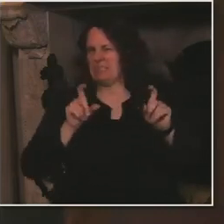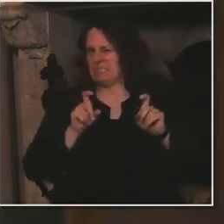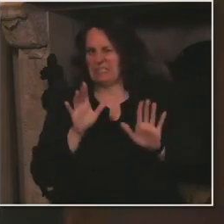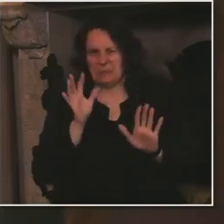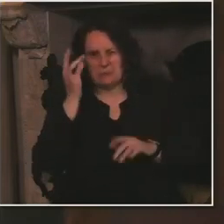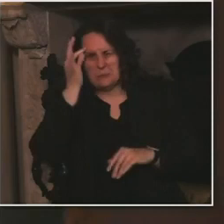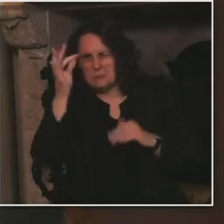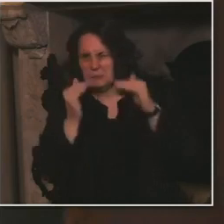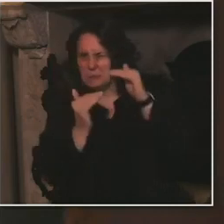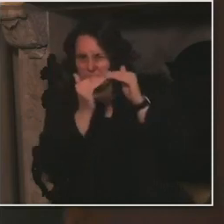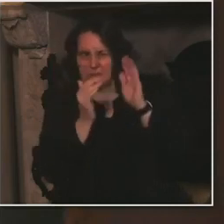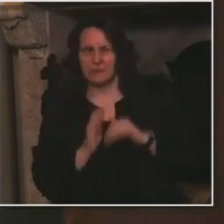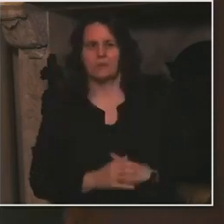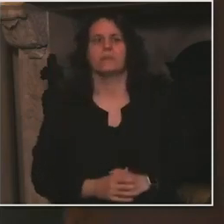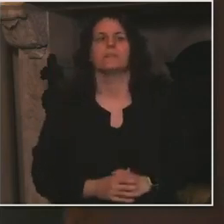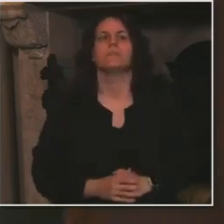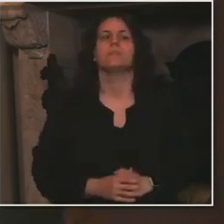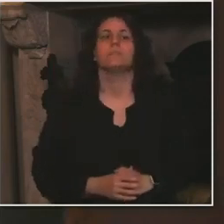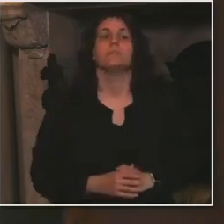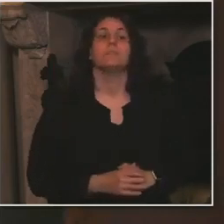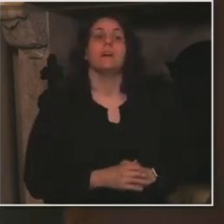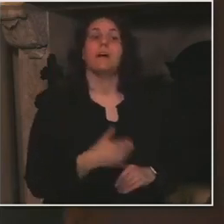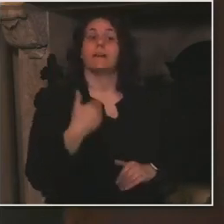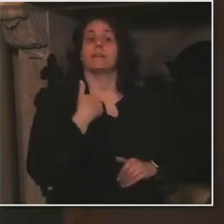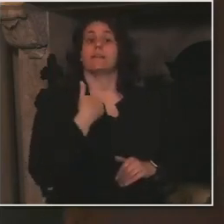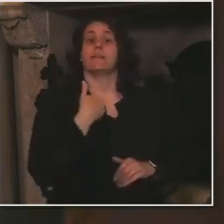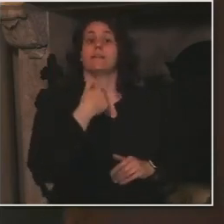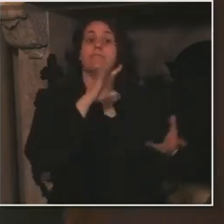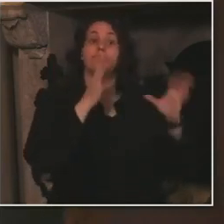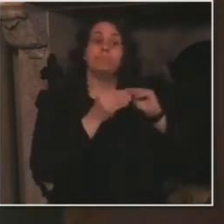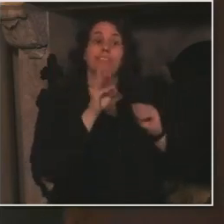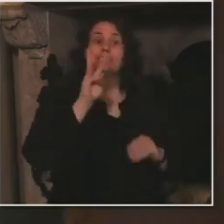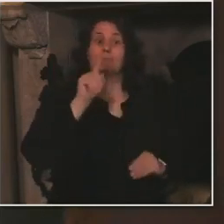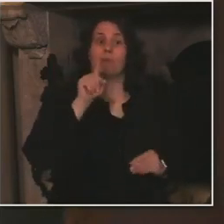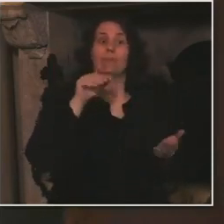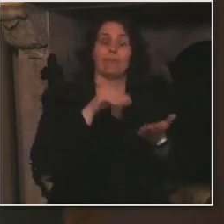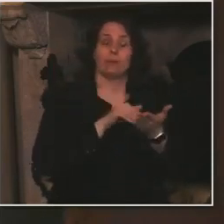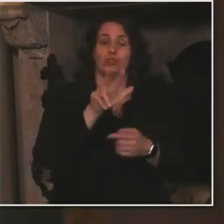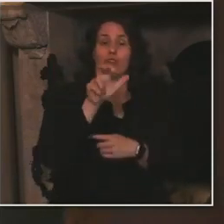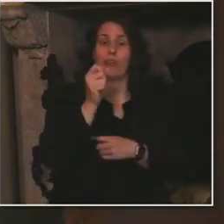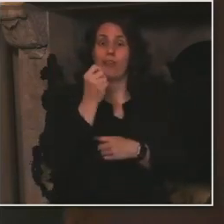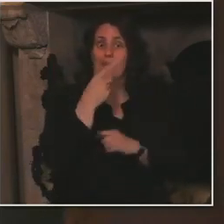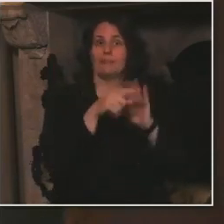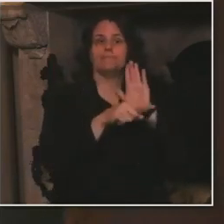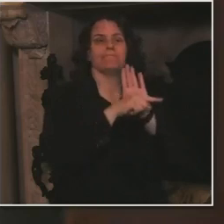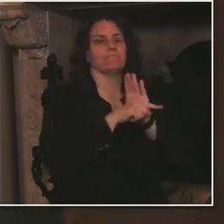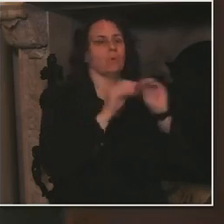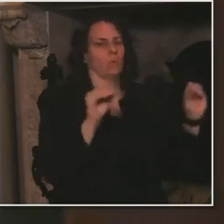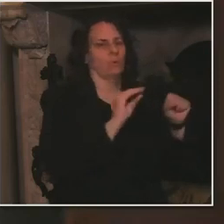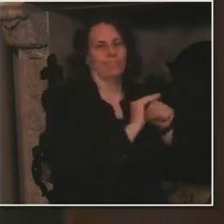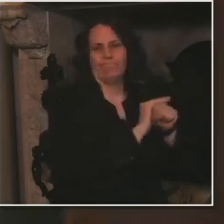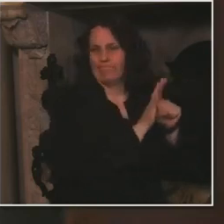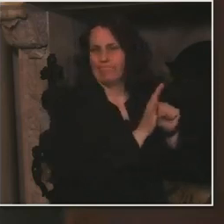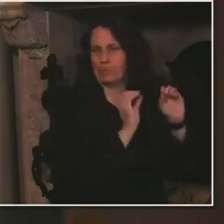61,311 negative tests, which is an increase of 2,076 over yesterday. There are